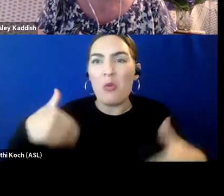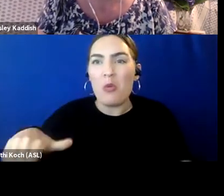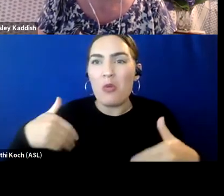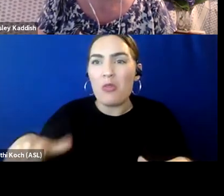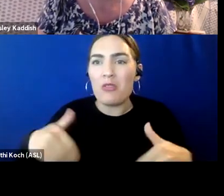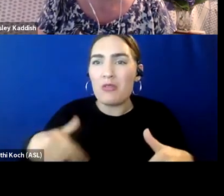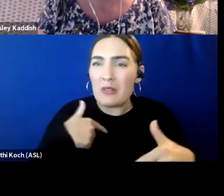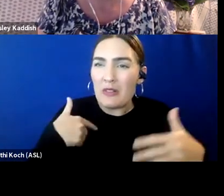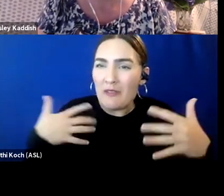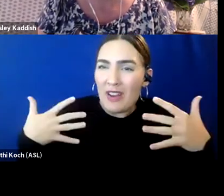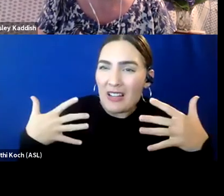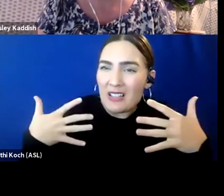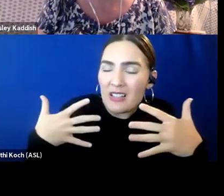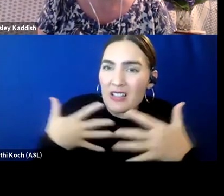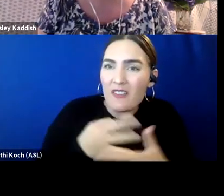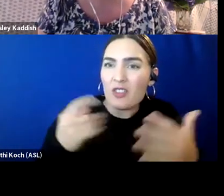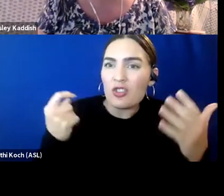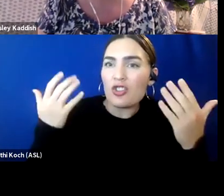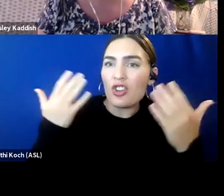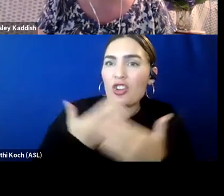Afraid of the dark.